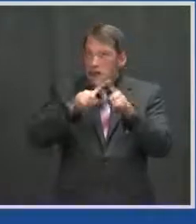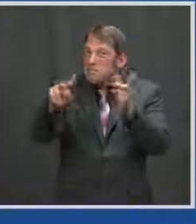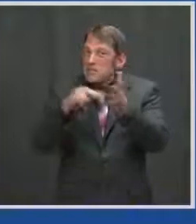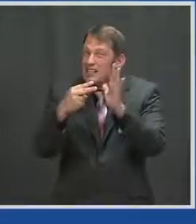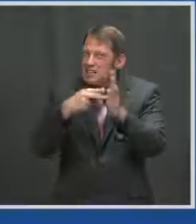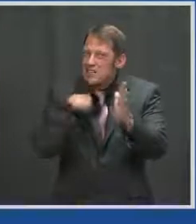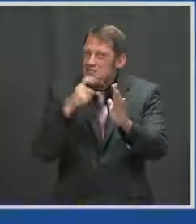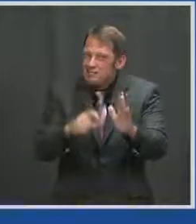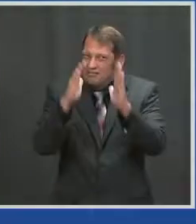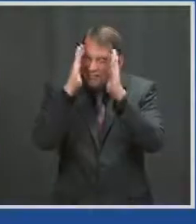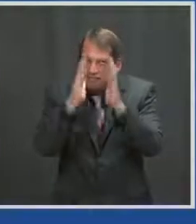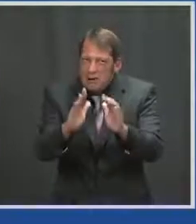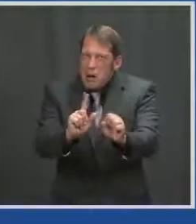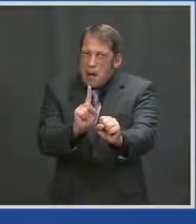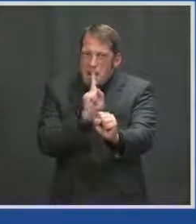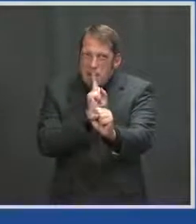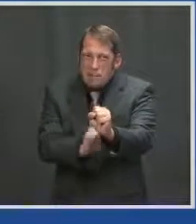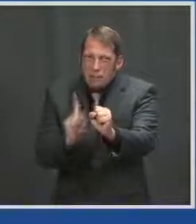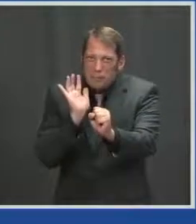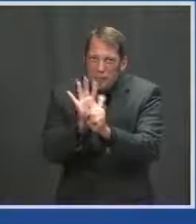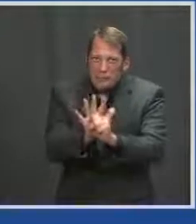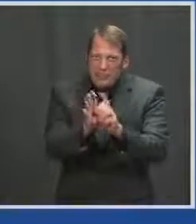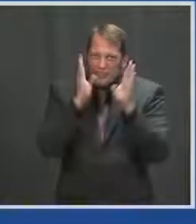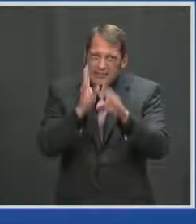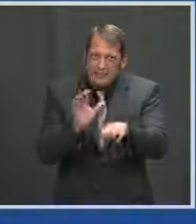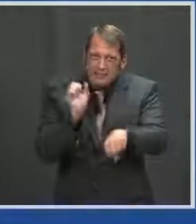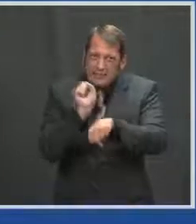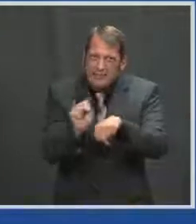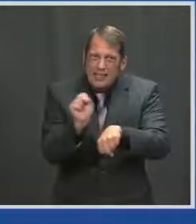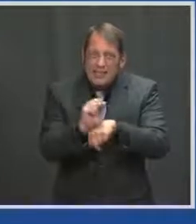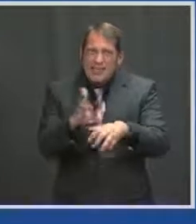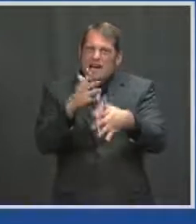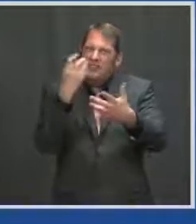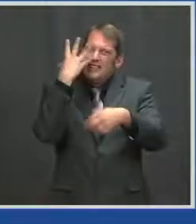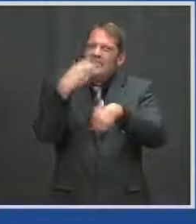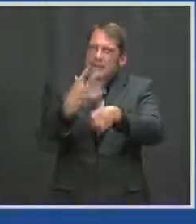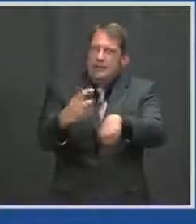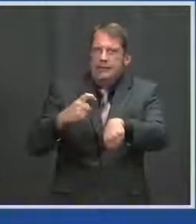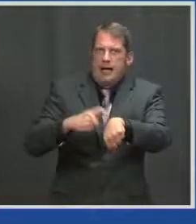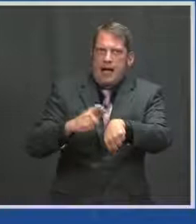again, as we want it to move. We've got work to do, to